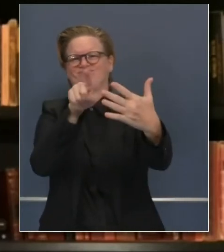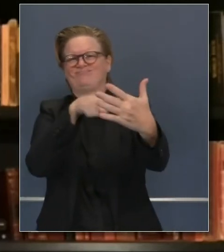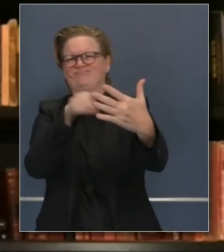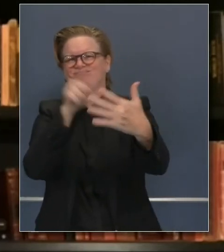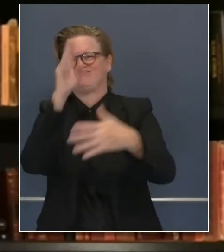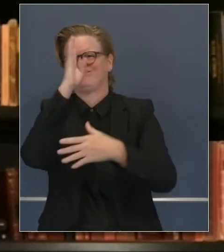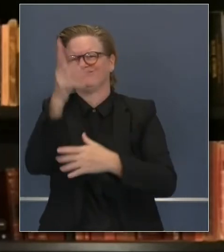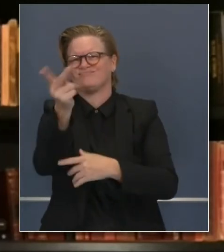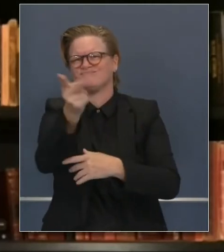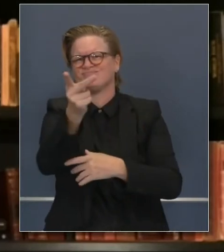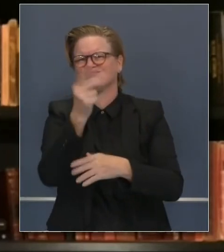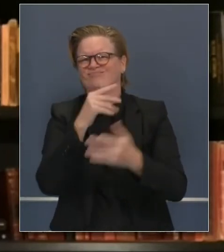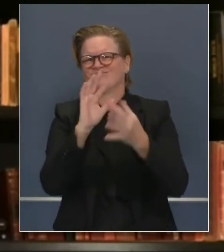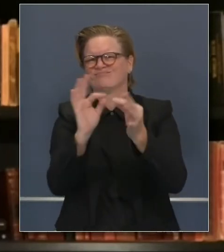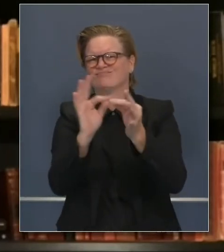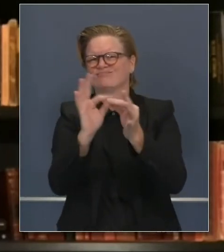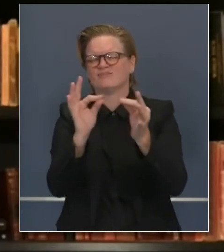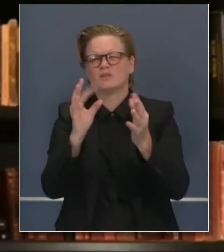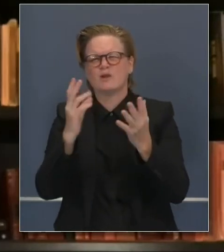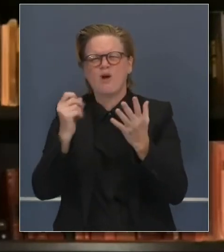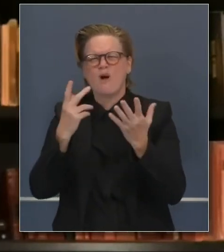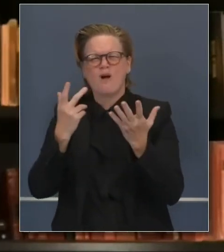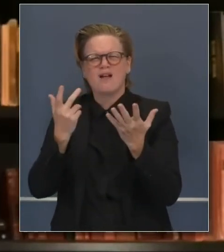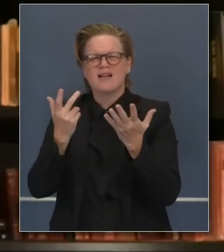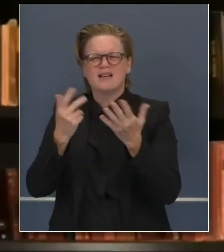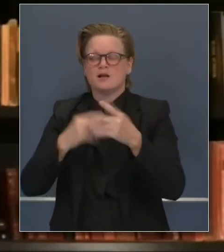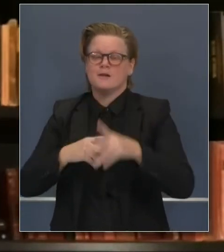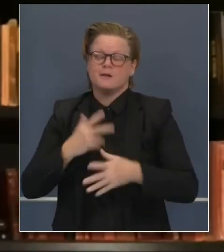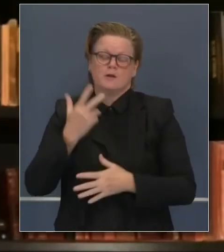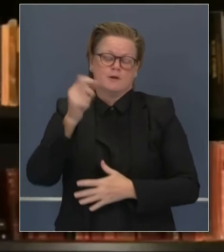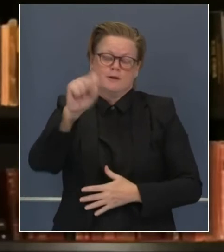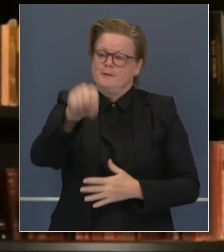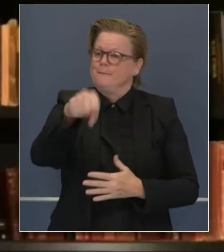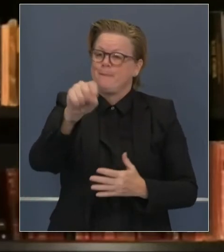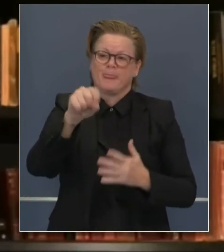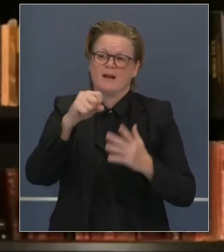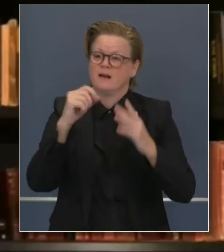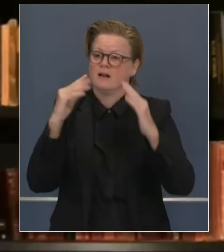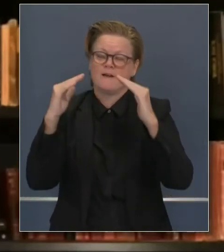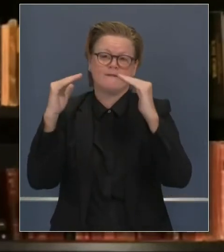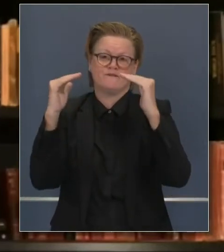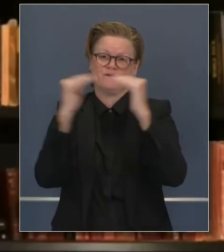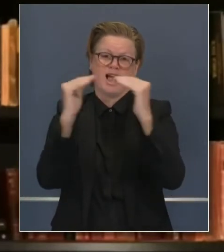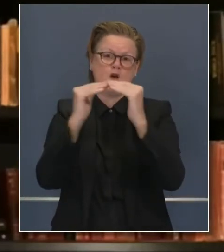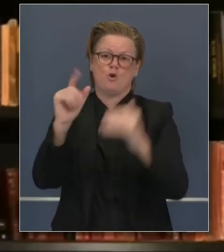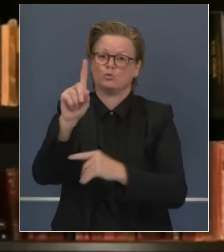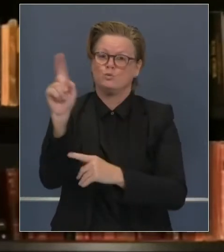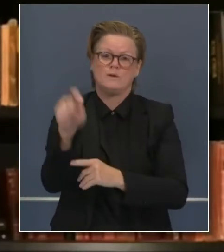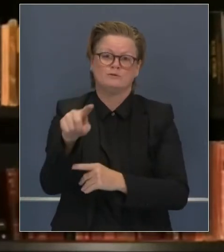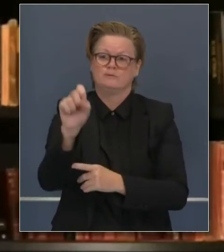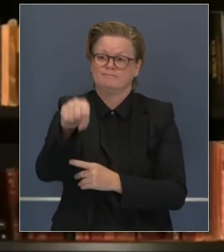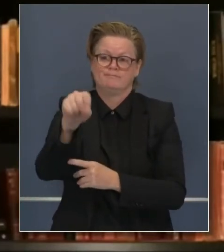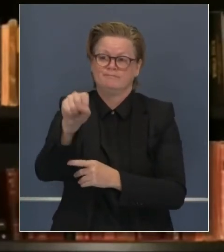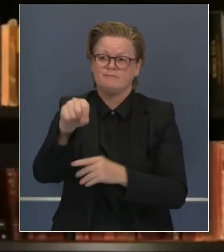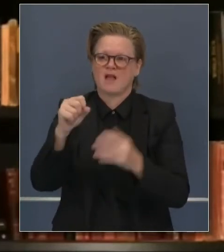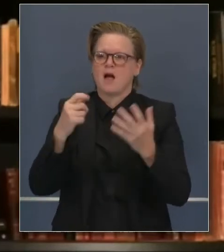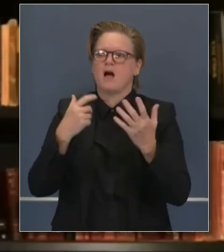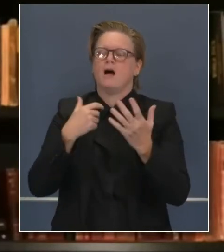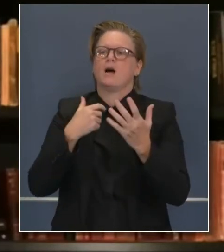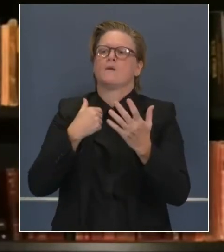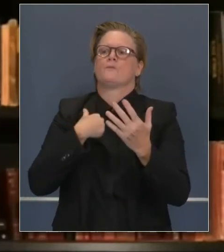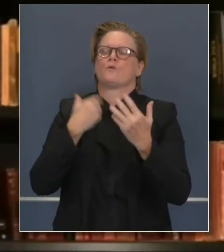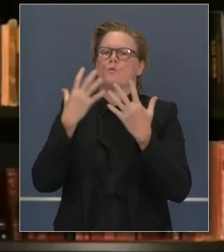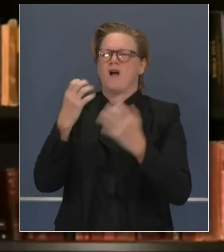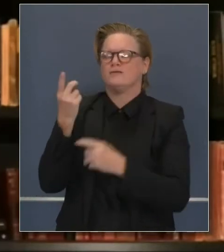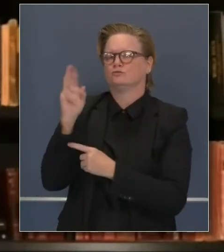appreciate it. And you're right. I do want Dr. Galley to speak more to that because it's fundamental in terms of the work we've been doing with local health